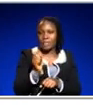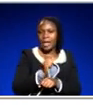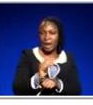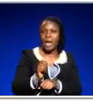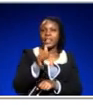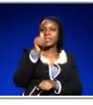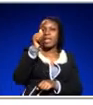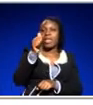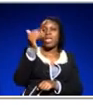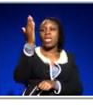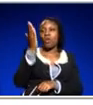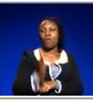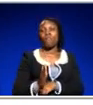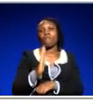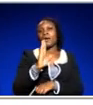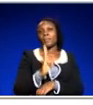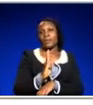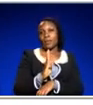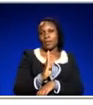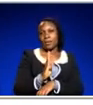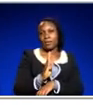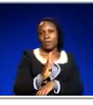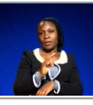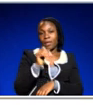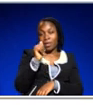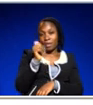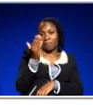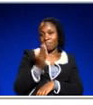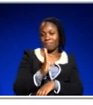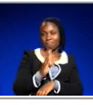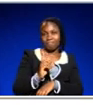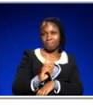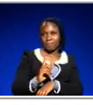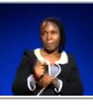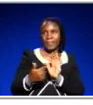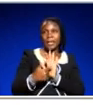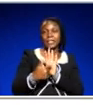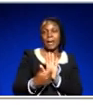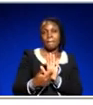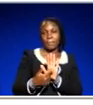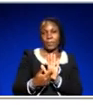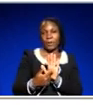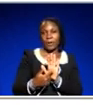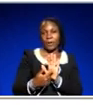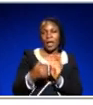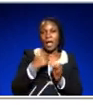form a over b. Examples of irrational numbers